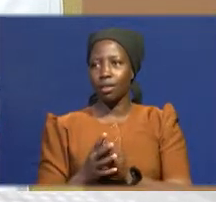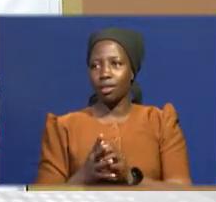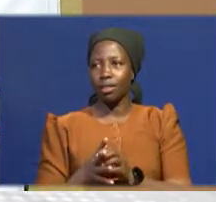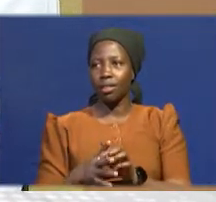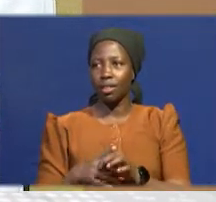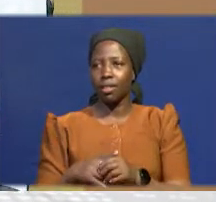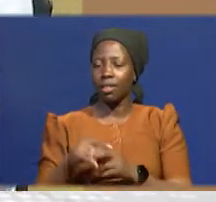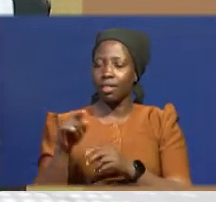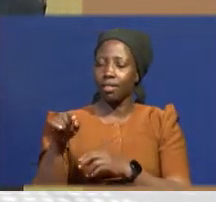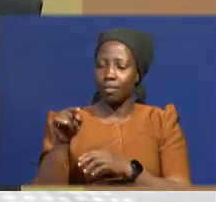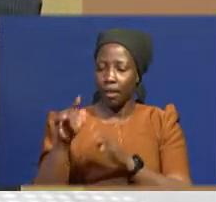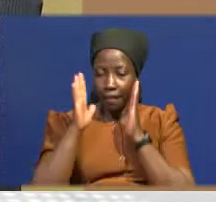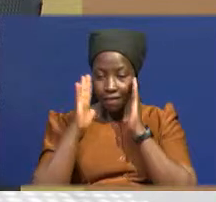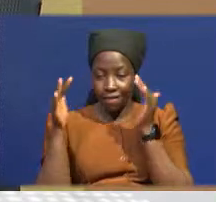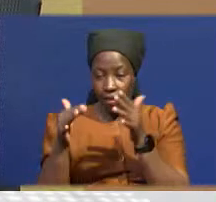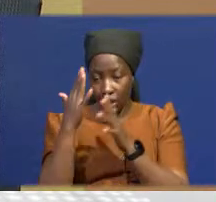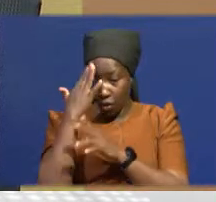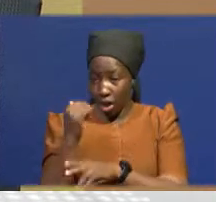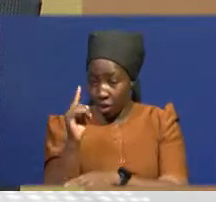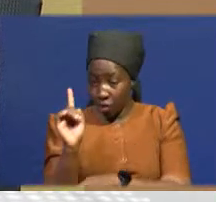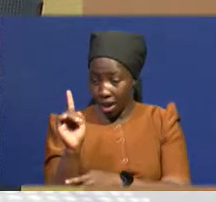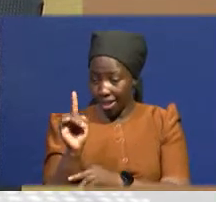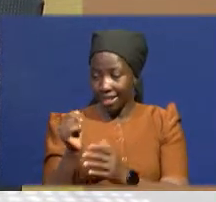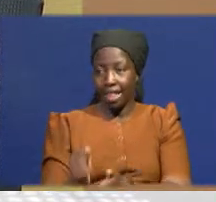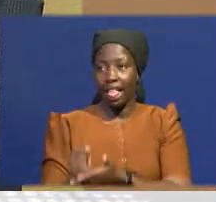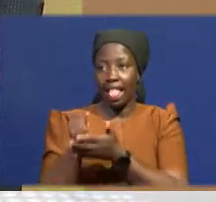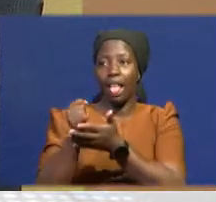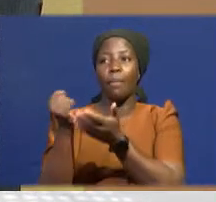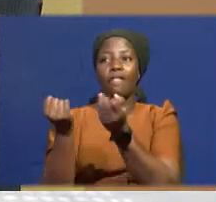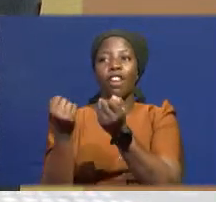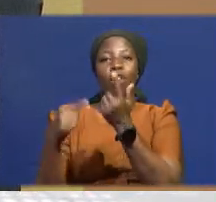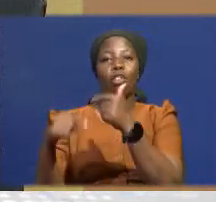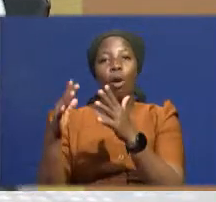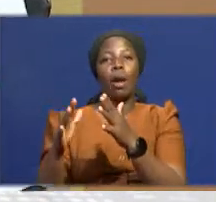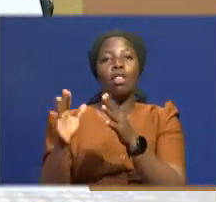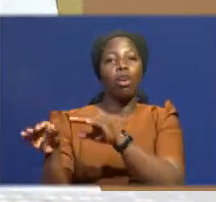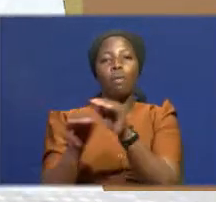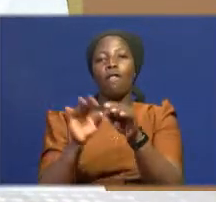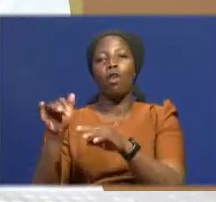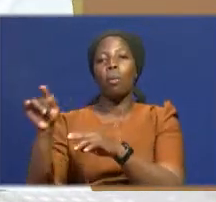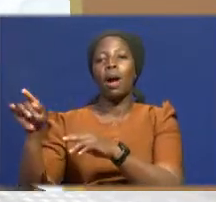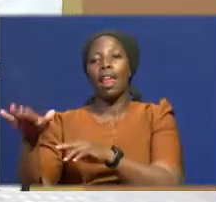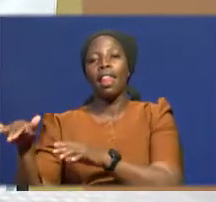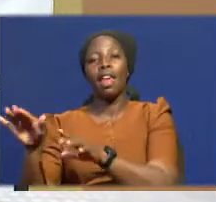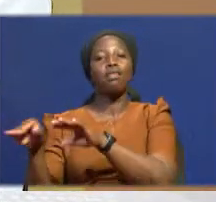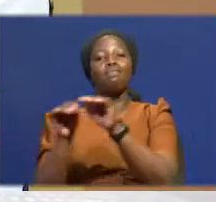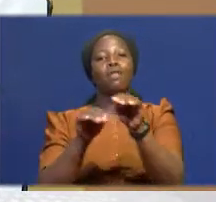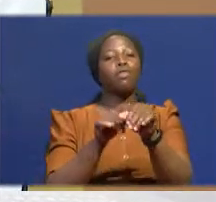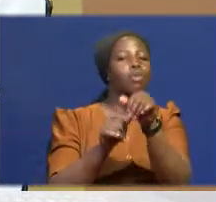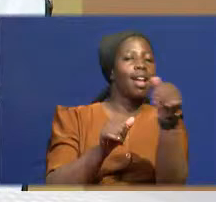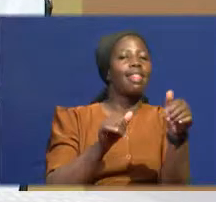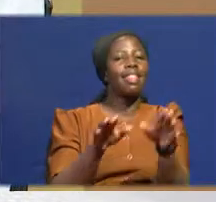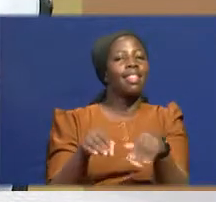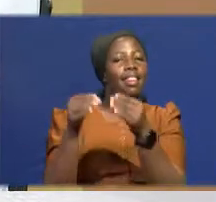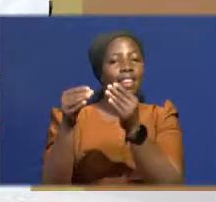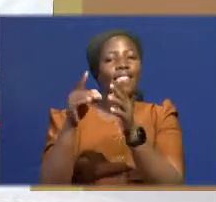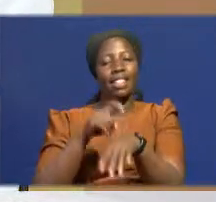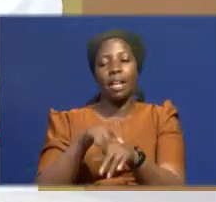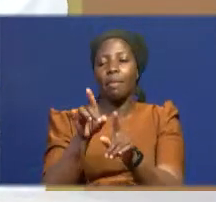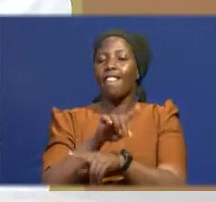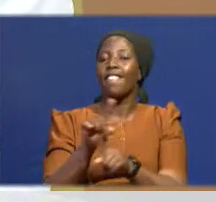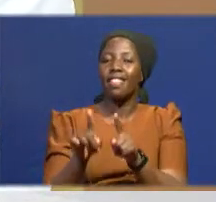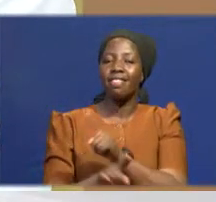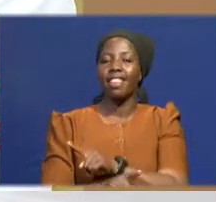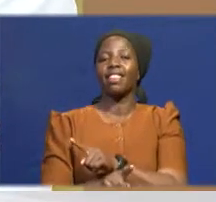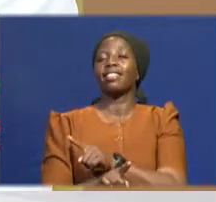important for us because, one, it enables the rally car to move from one stage to another. Another. And they are given time. Everything in